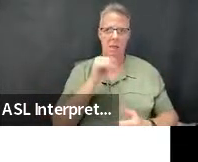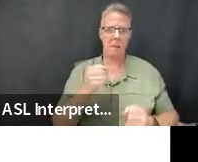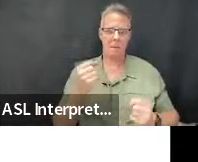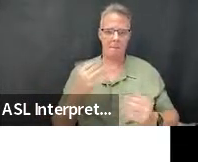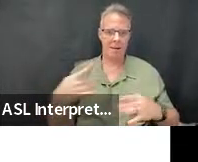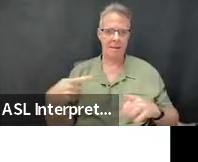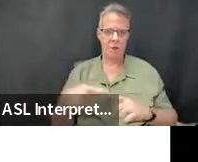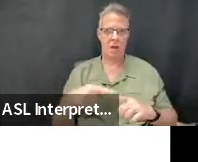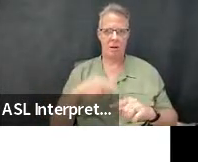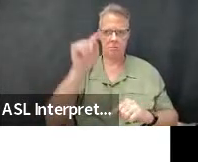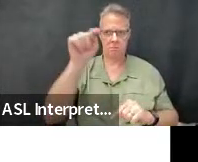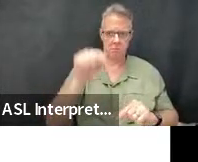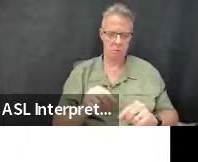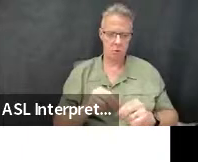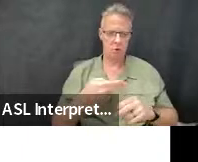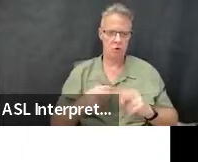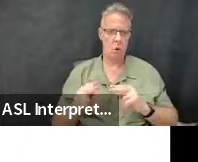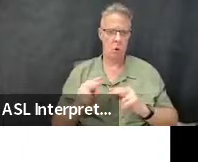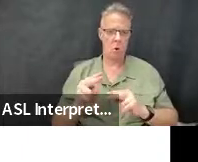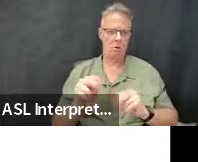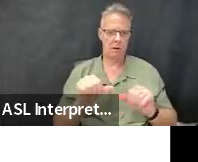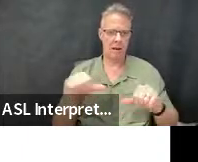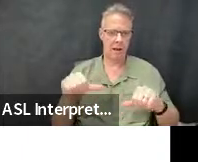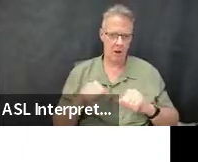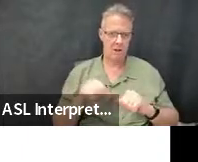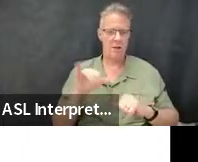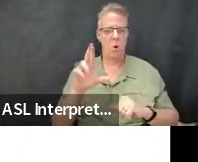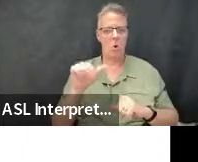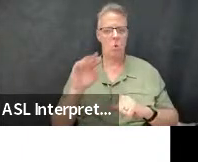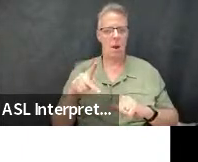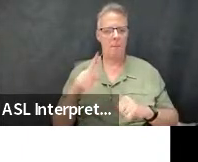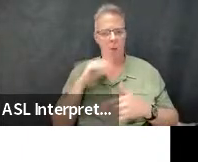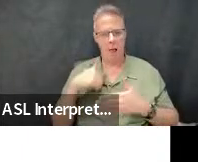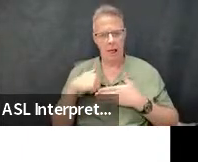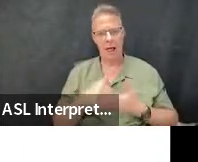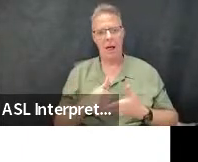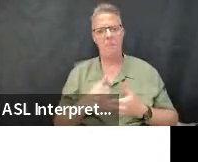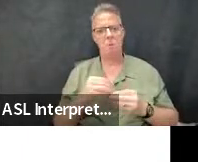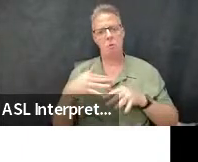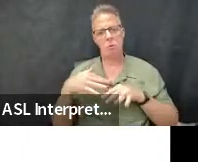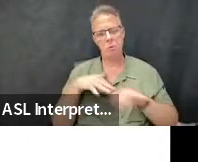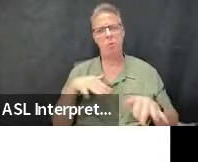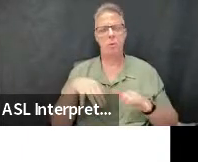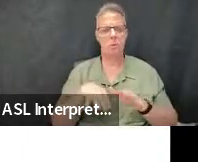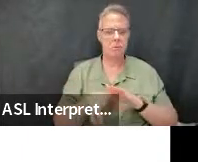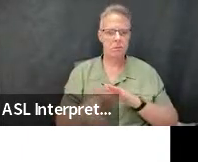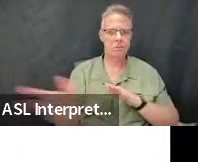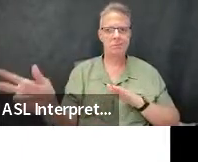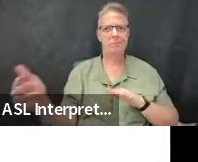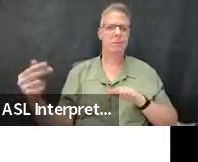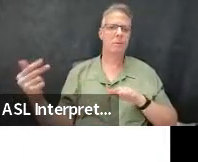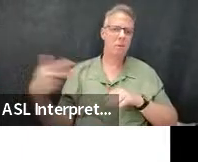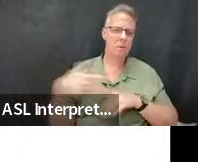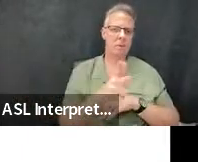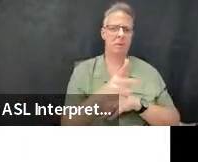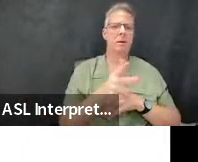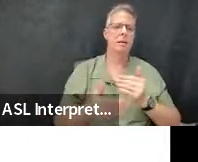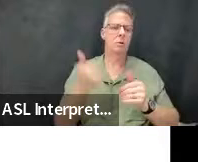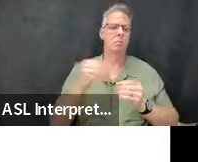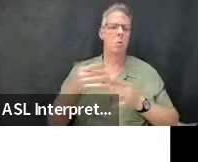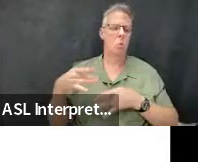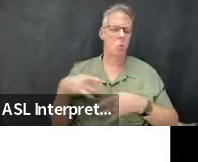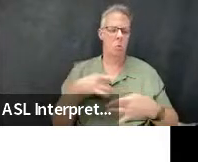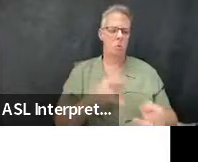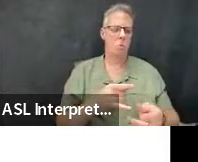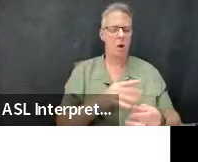in such a short distance. So these ramps help with the traffic entering and exiting the freeway and help with operations